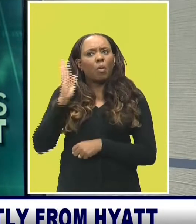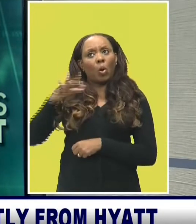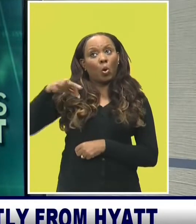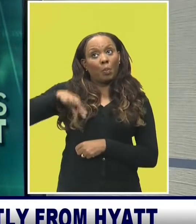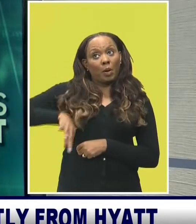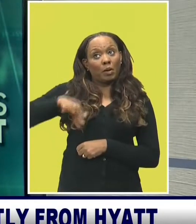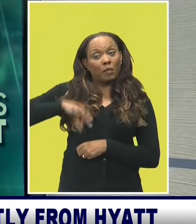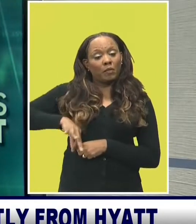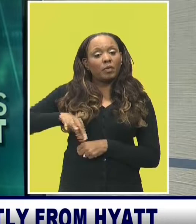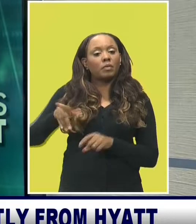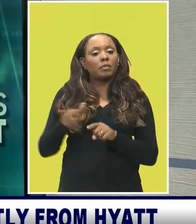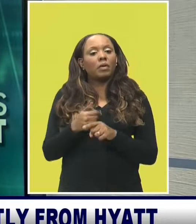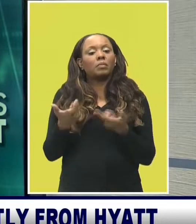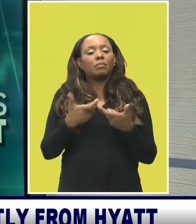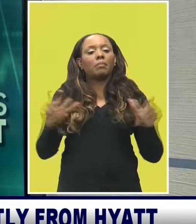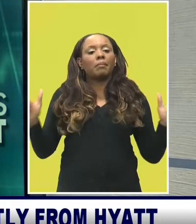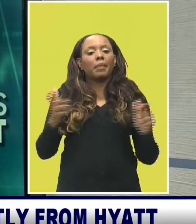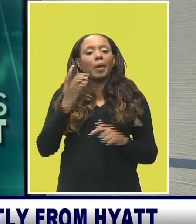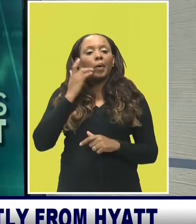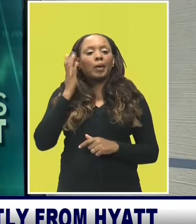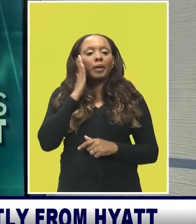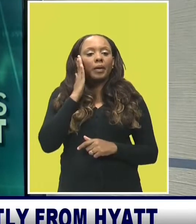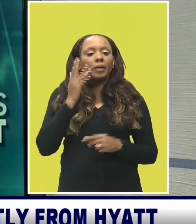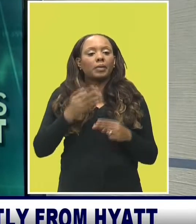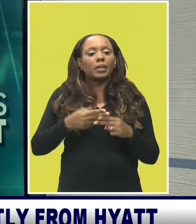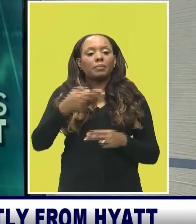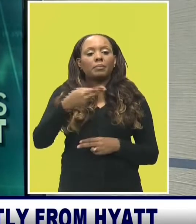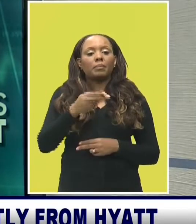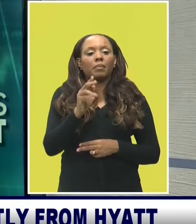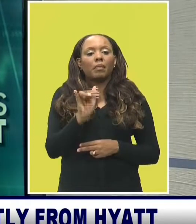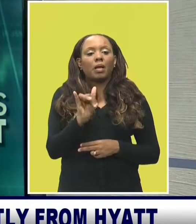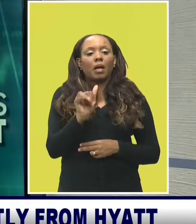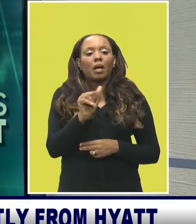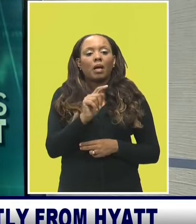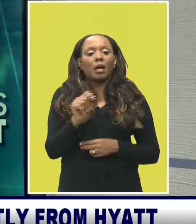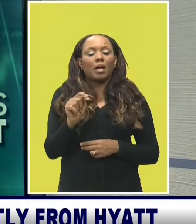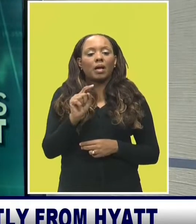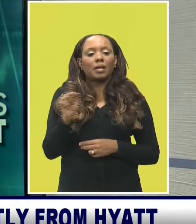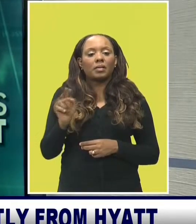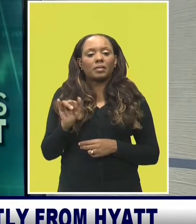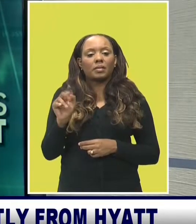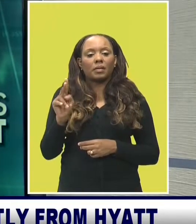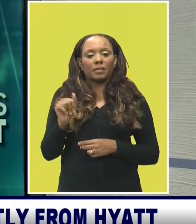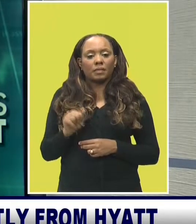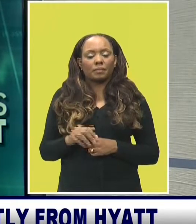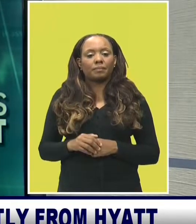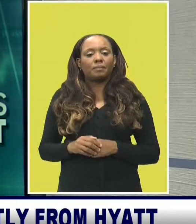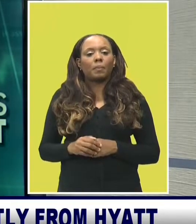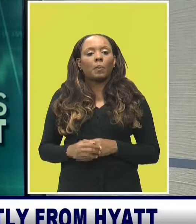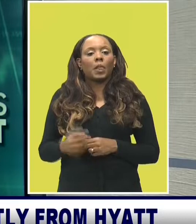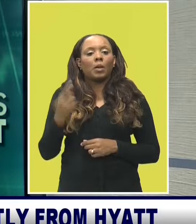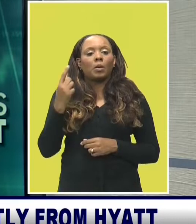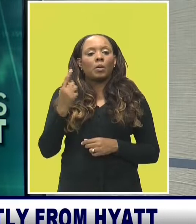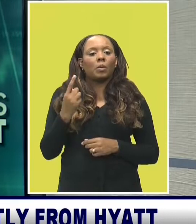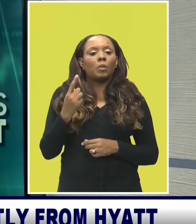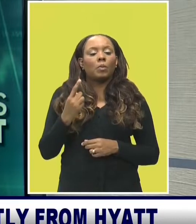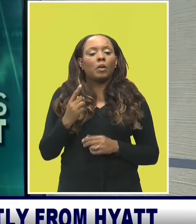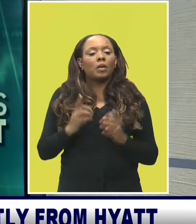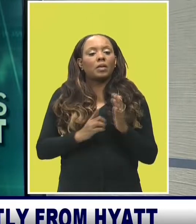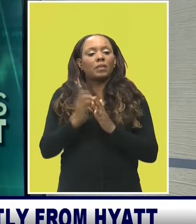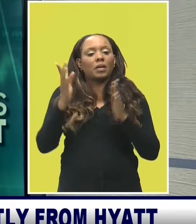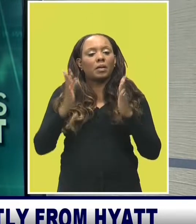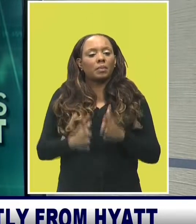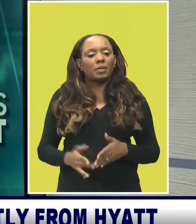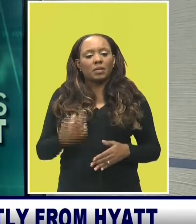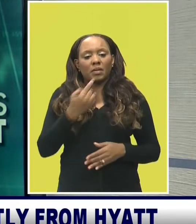the proposed multi-million-dollar Hyatt Ziva on Bay Street. In fact, one of the developers, Mark Maloney, says they are committed to